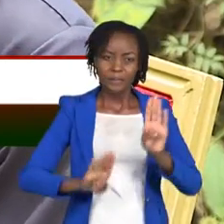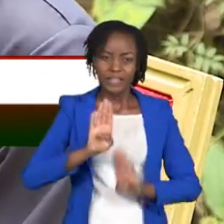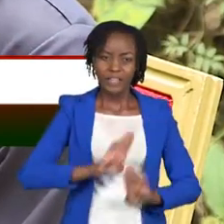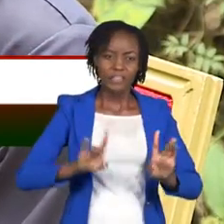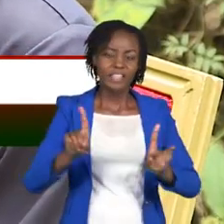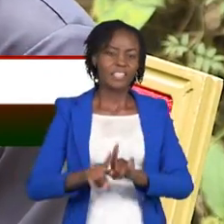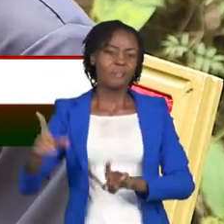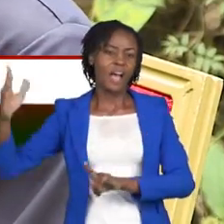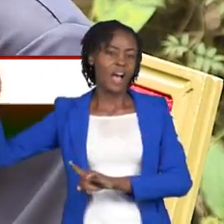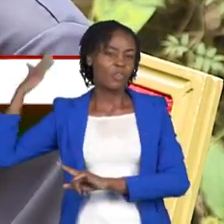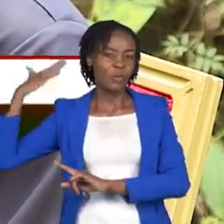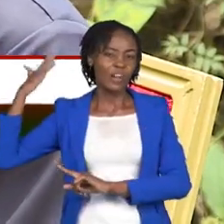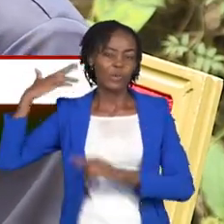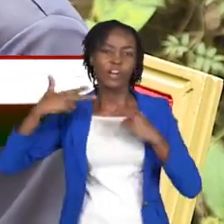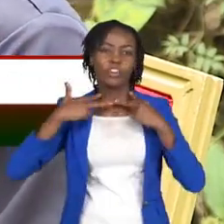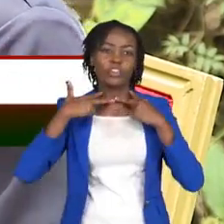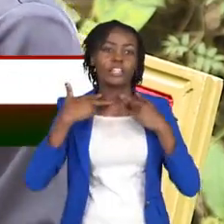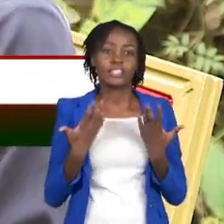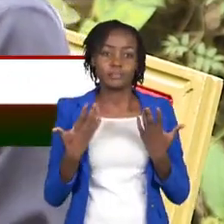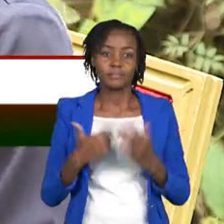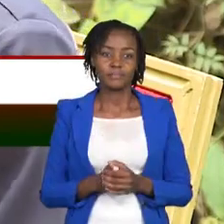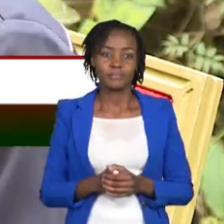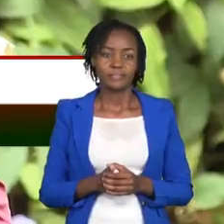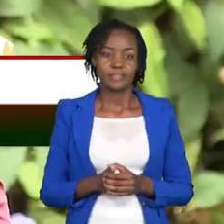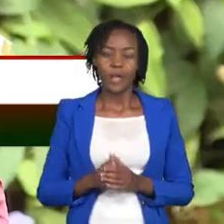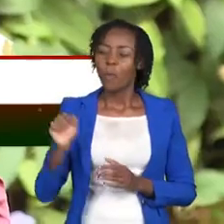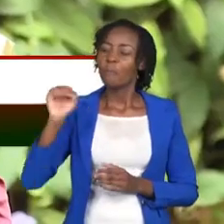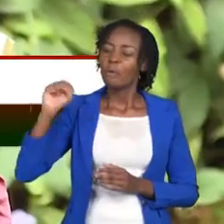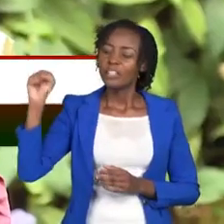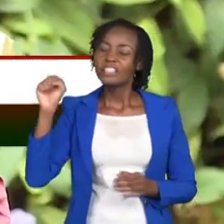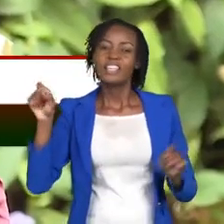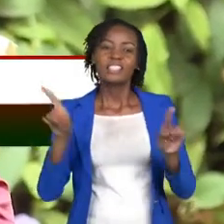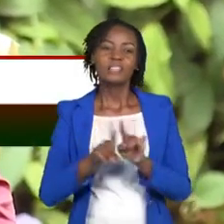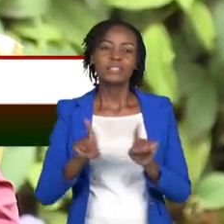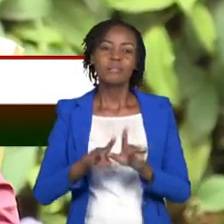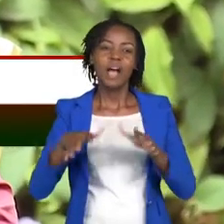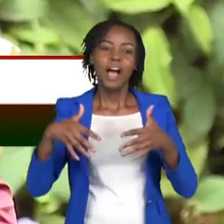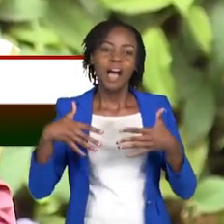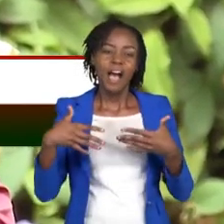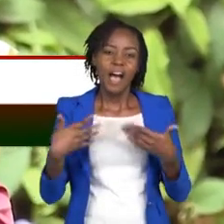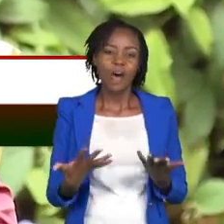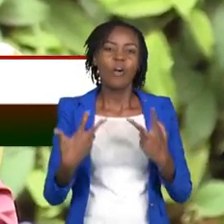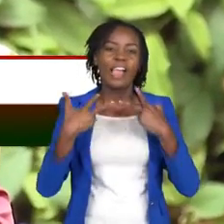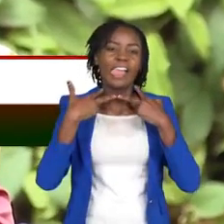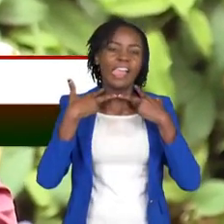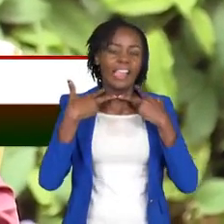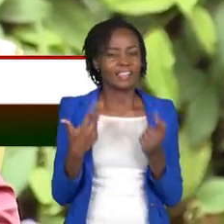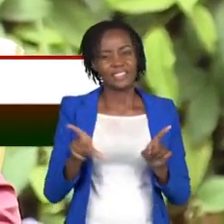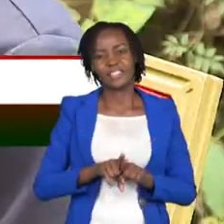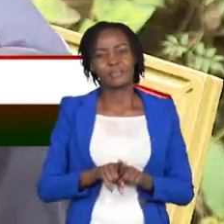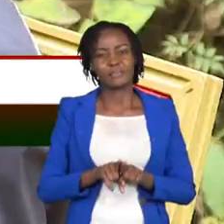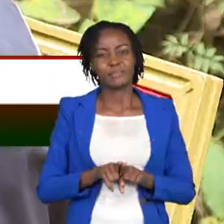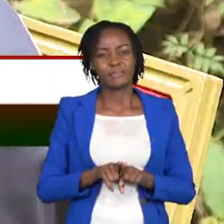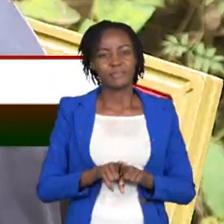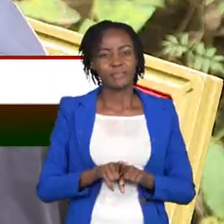were under colonialism. Yeah. So our politicians still behave the same way colonialists treated us, the same way our politicians treat us. They wave